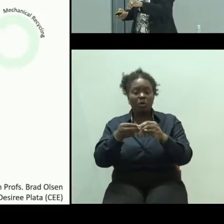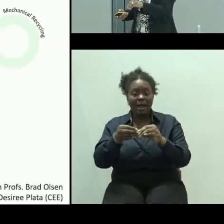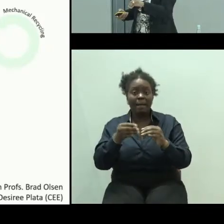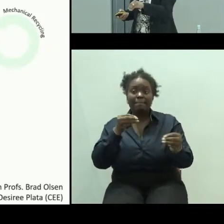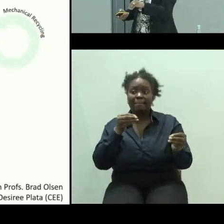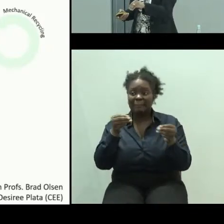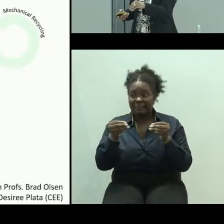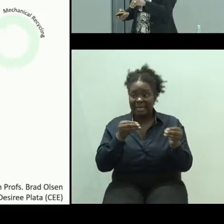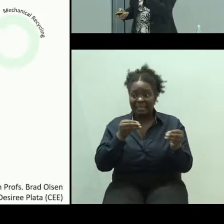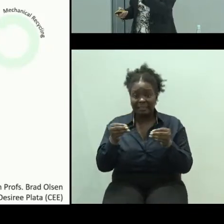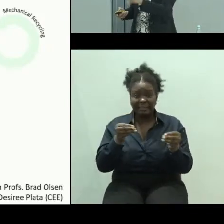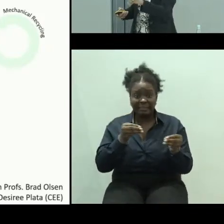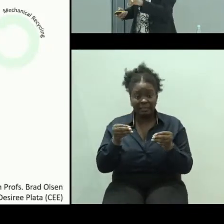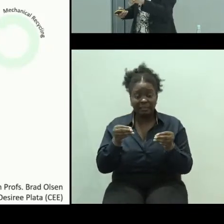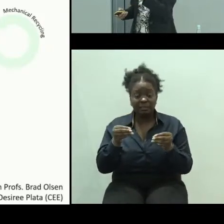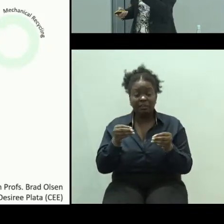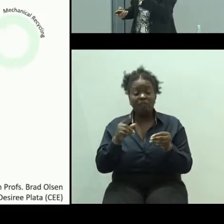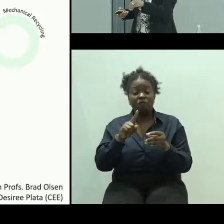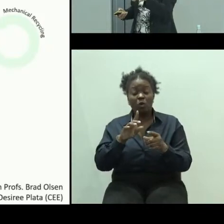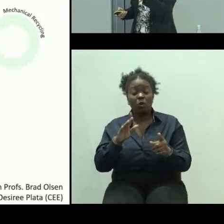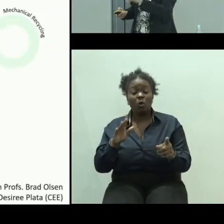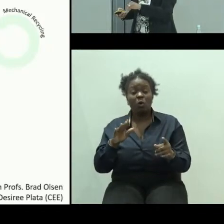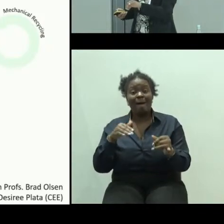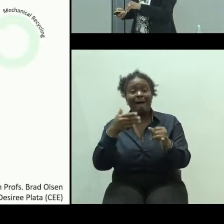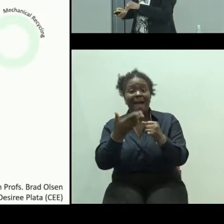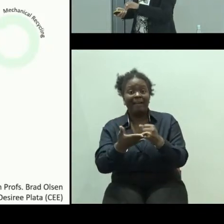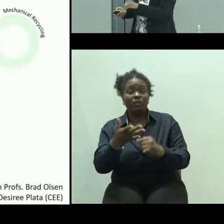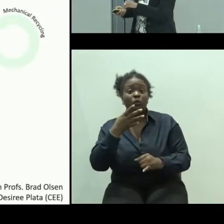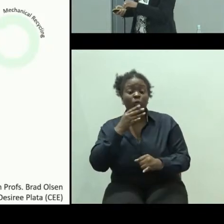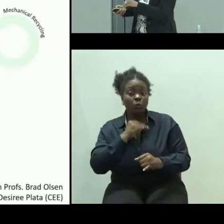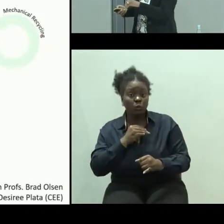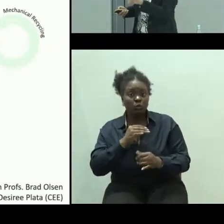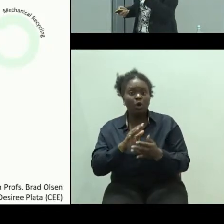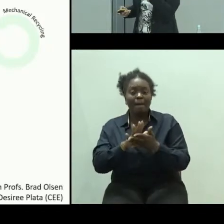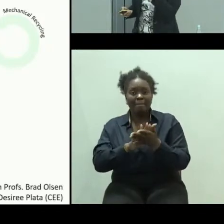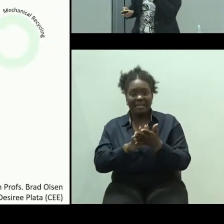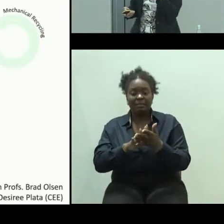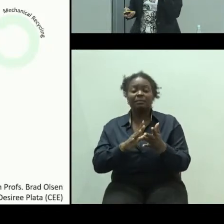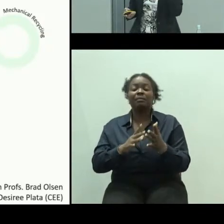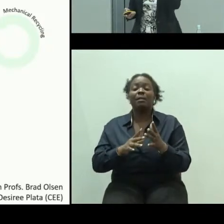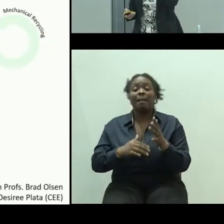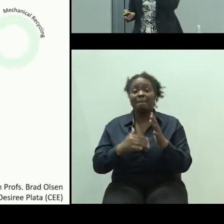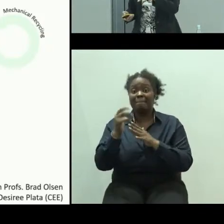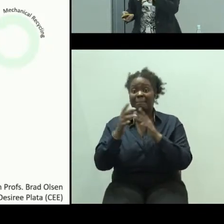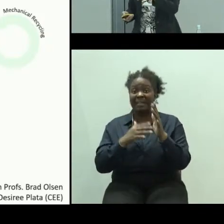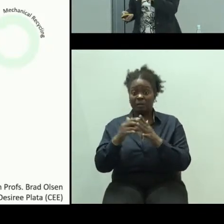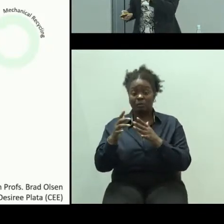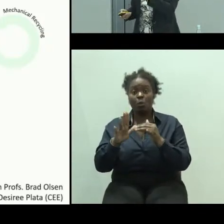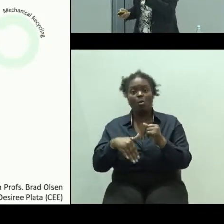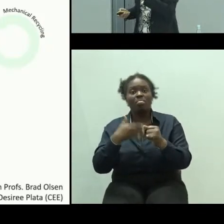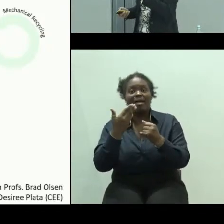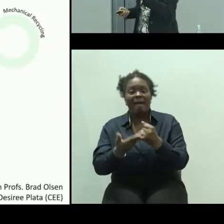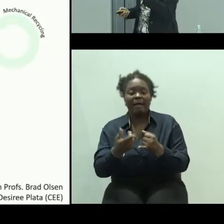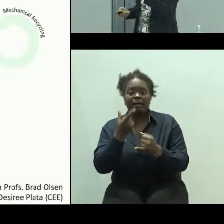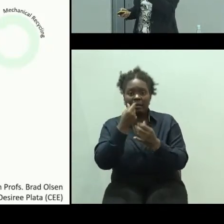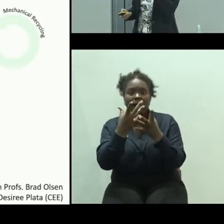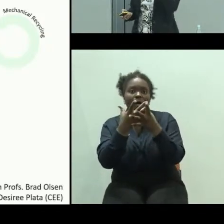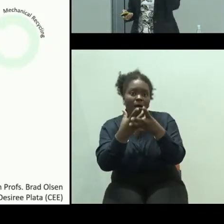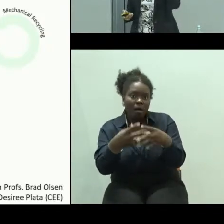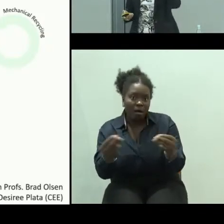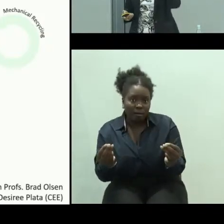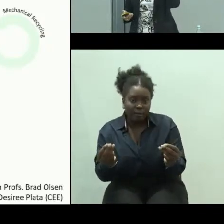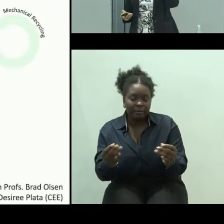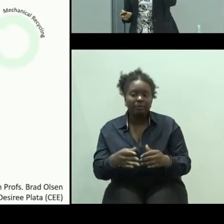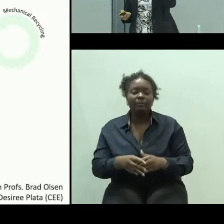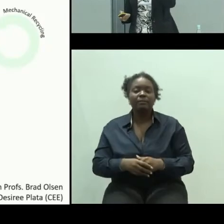for their end use, or essentially built to be degraded. We've thought about this from the whole cycle. It starts with, can